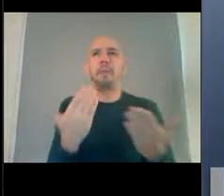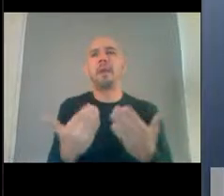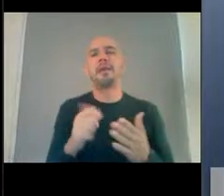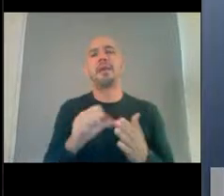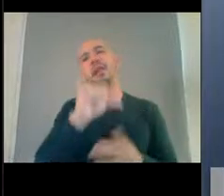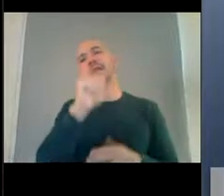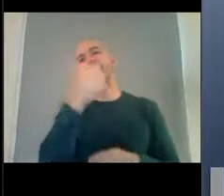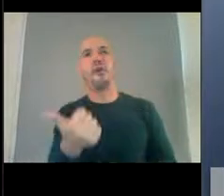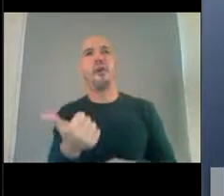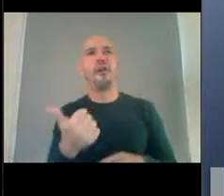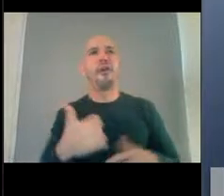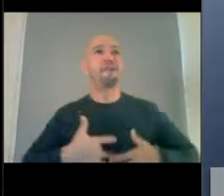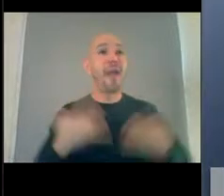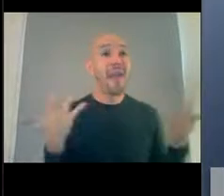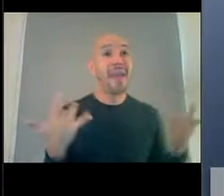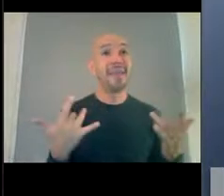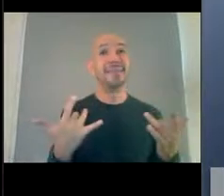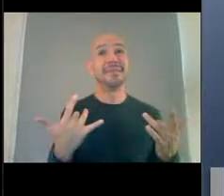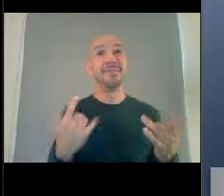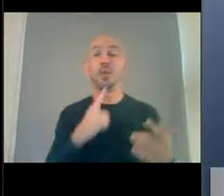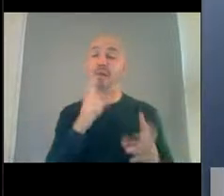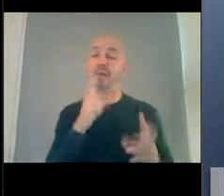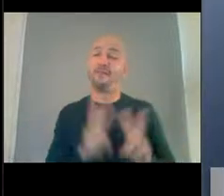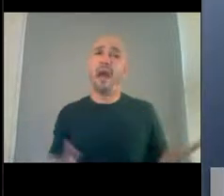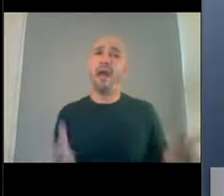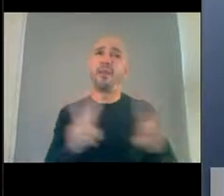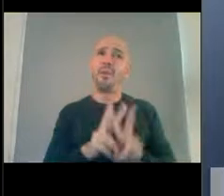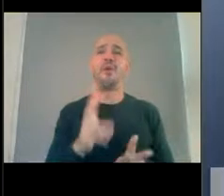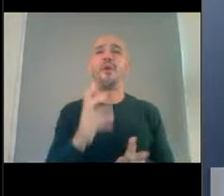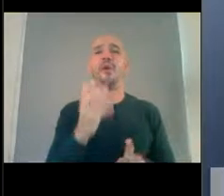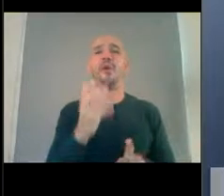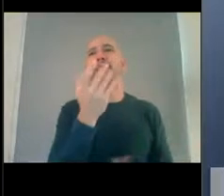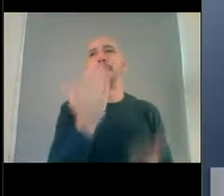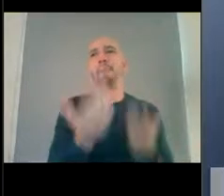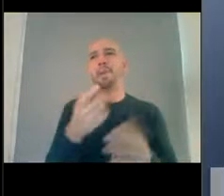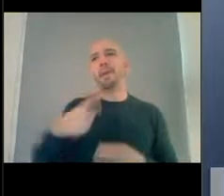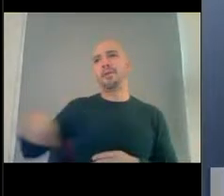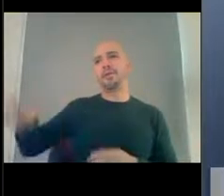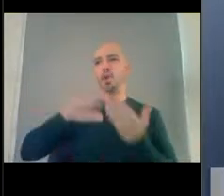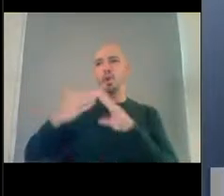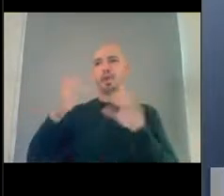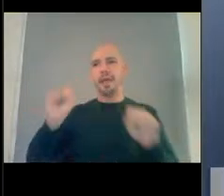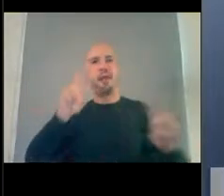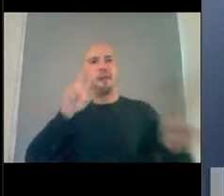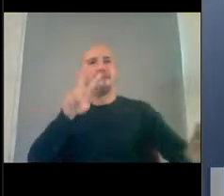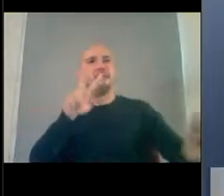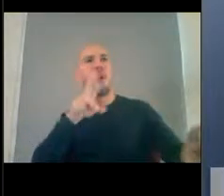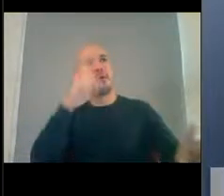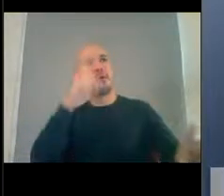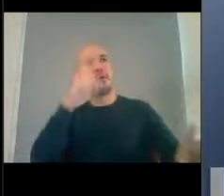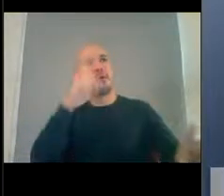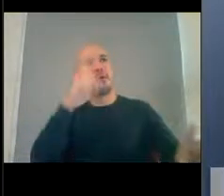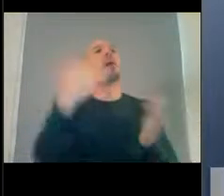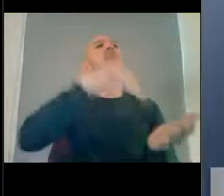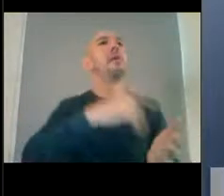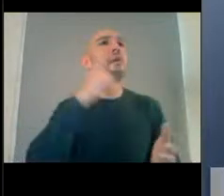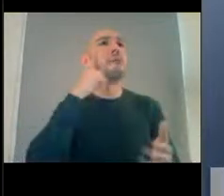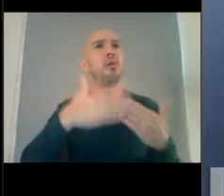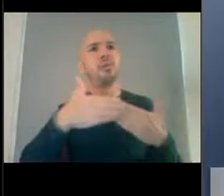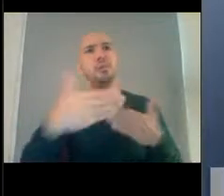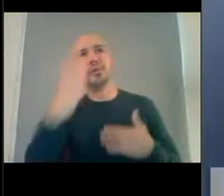something else planned that the community could be looking forward to uh for you know for the future months or so